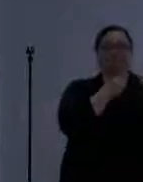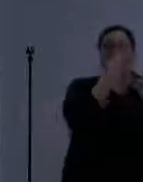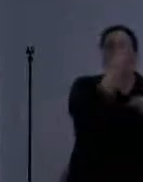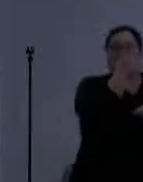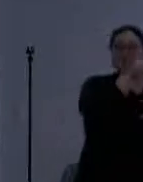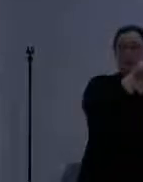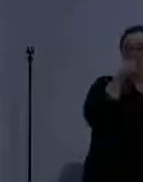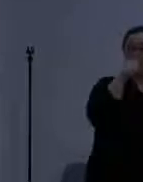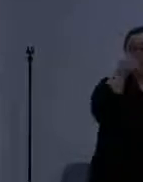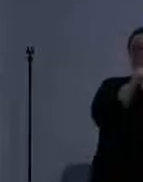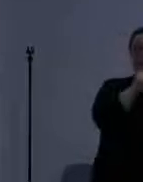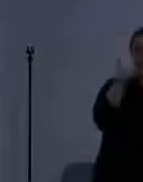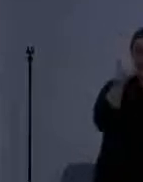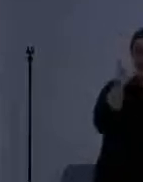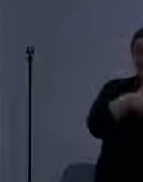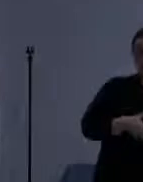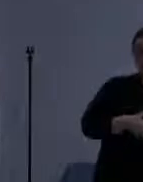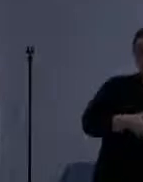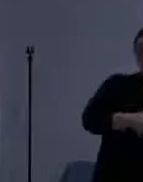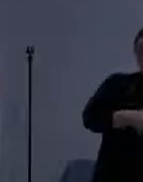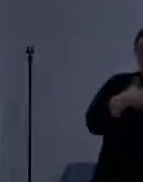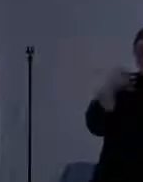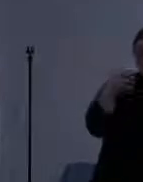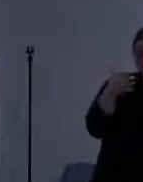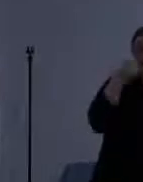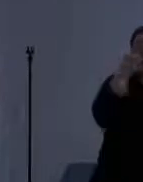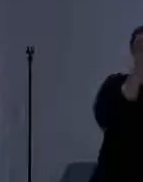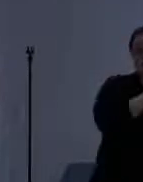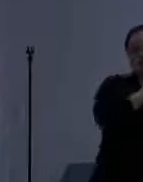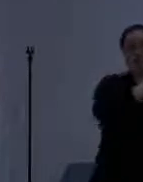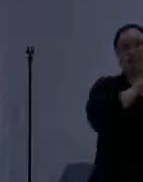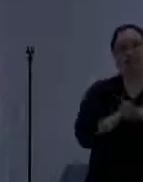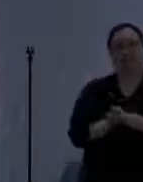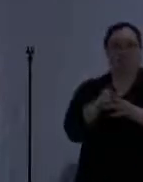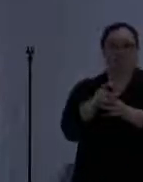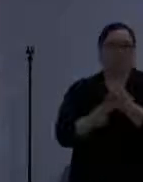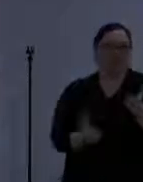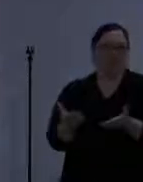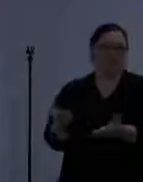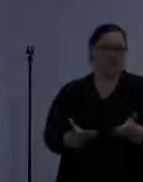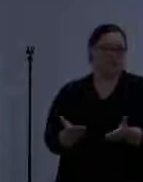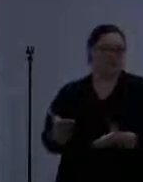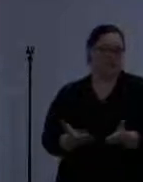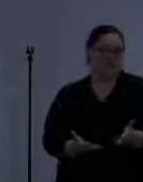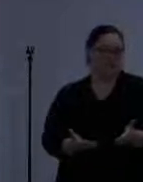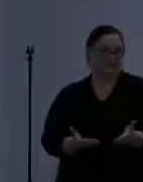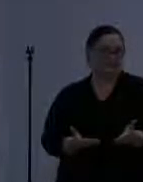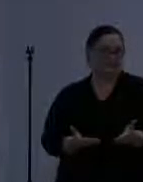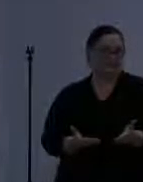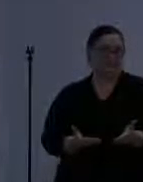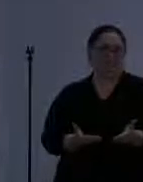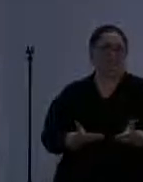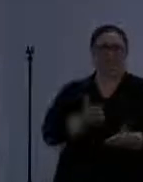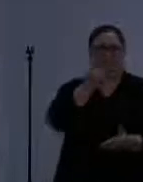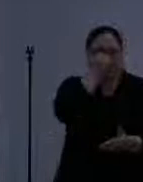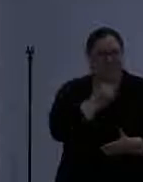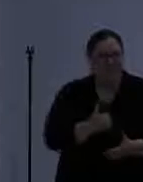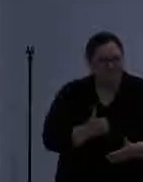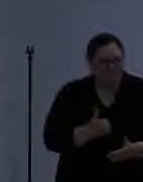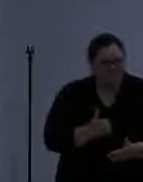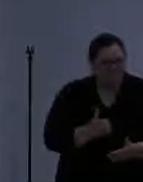6% of all of their complaints are actually related to disability services, which is actually a really small